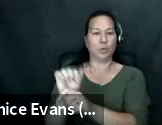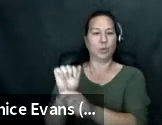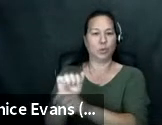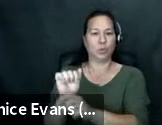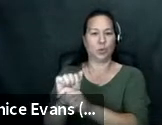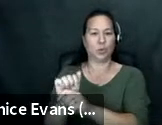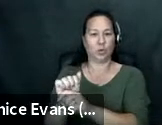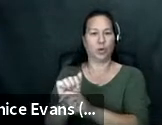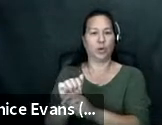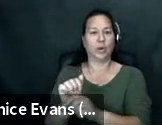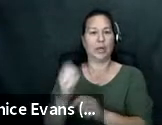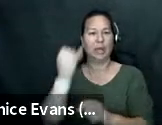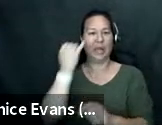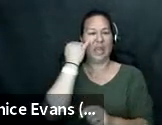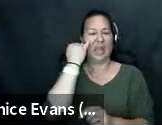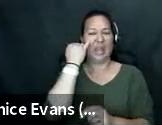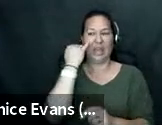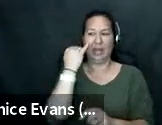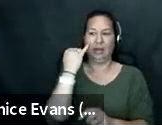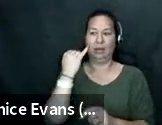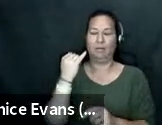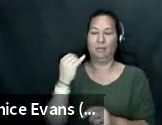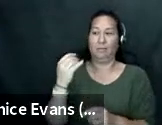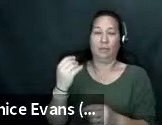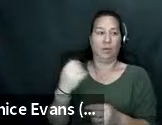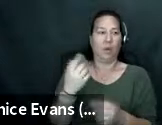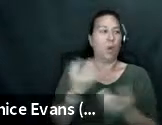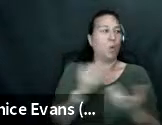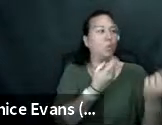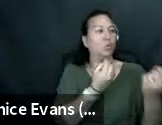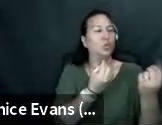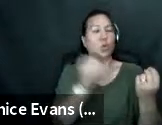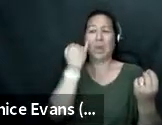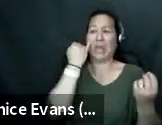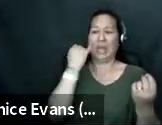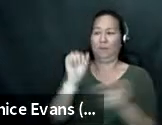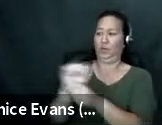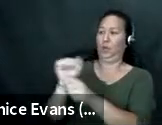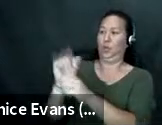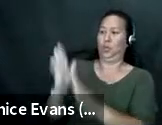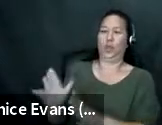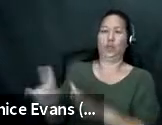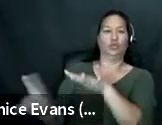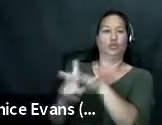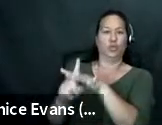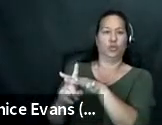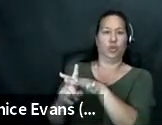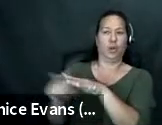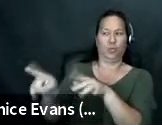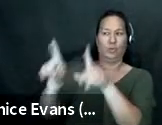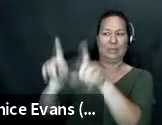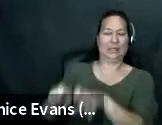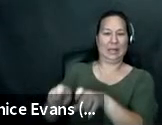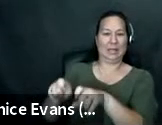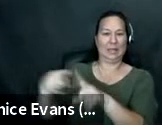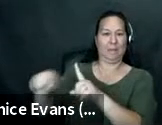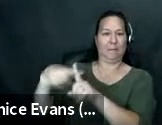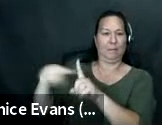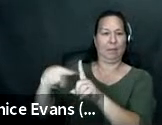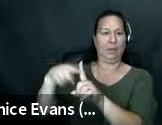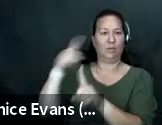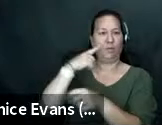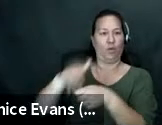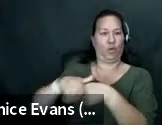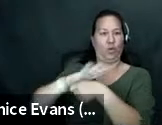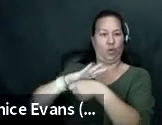or if an employee has tested positive for COVID-19. Respirators must be provided by the